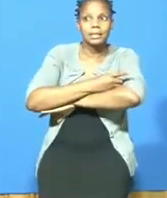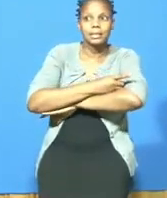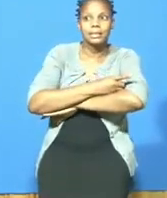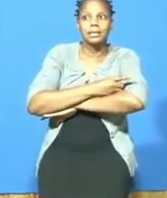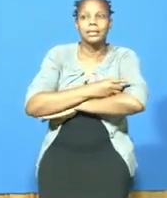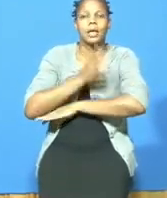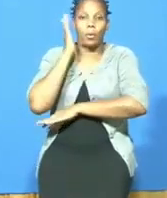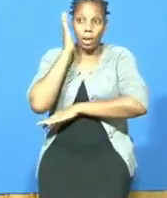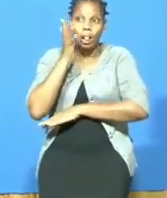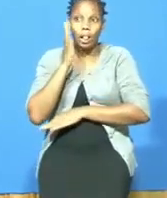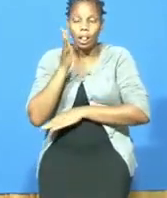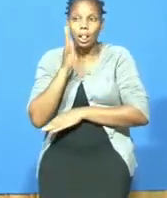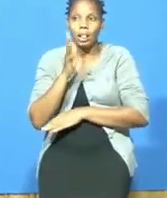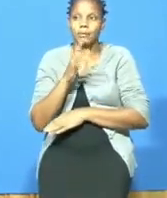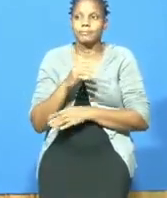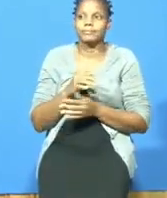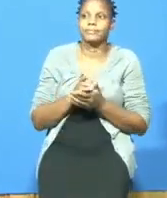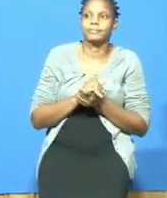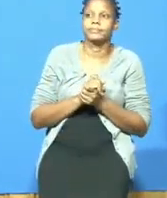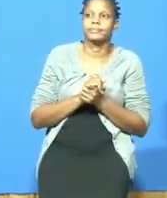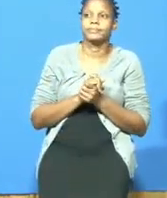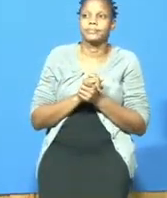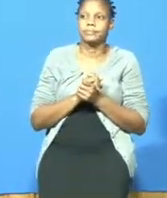It's gonna be.